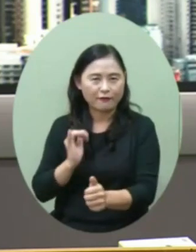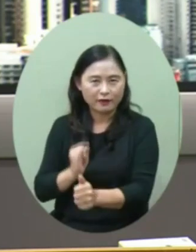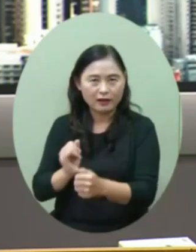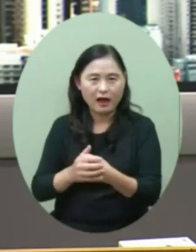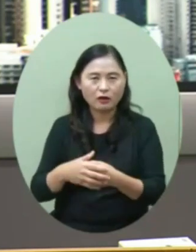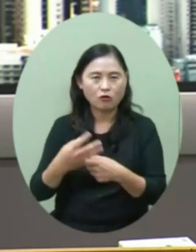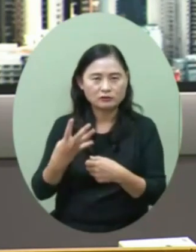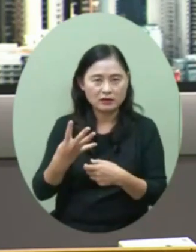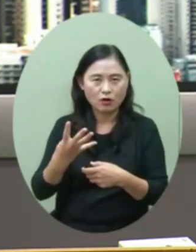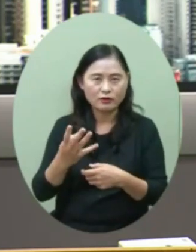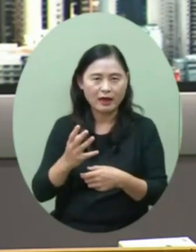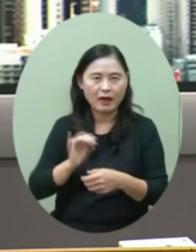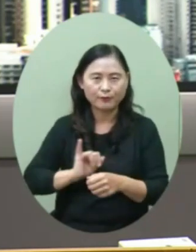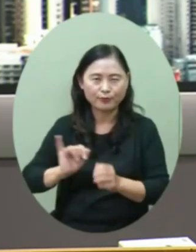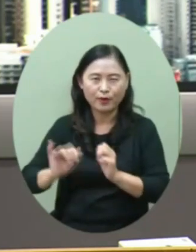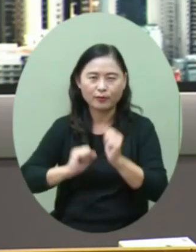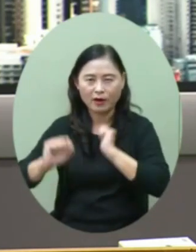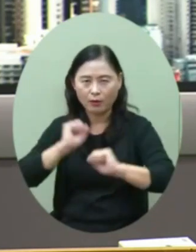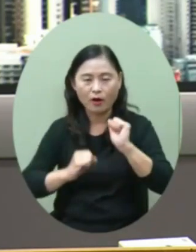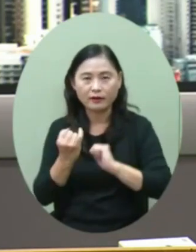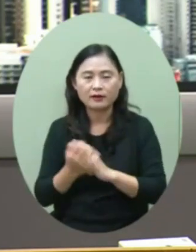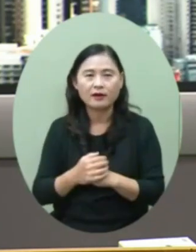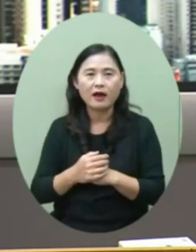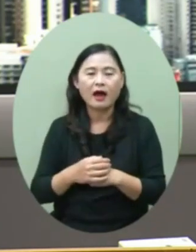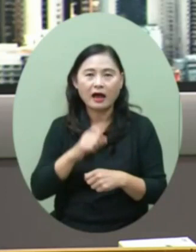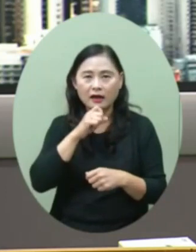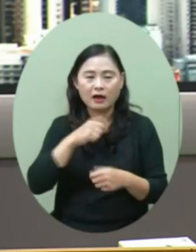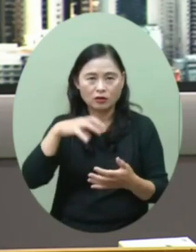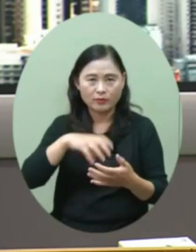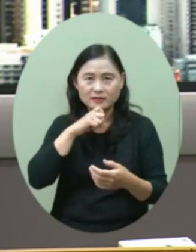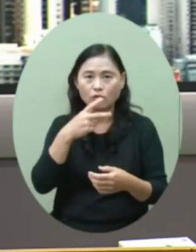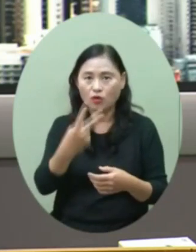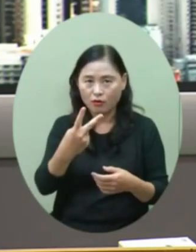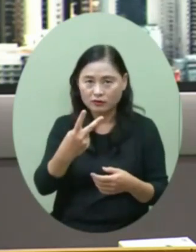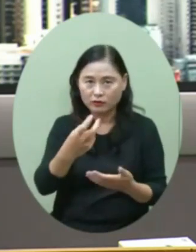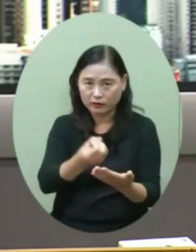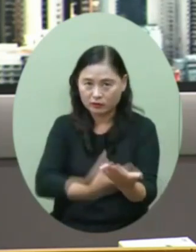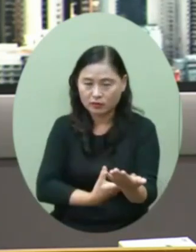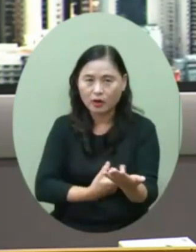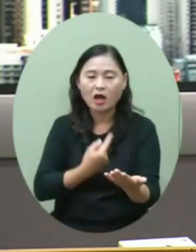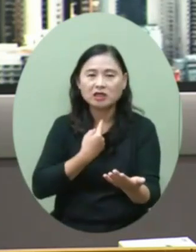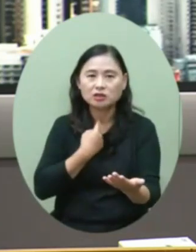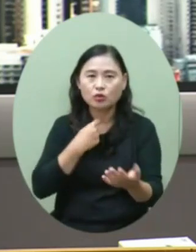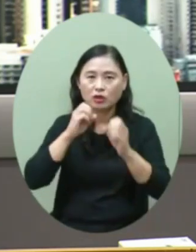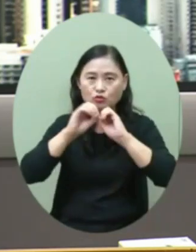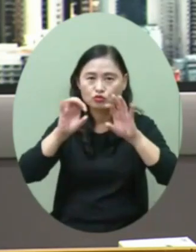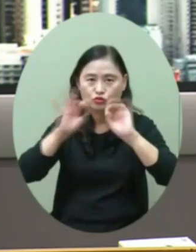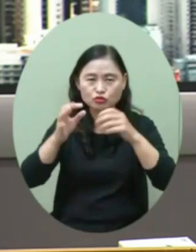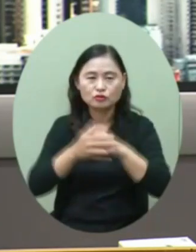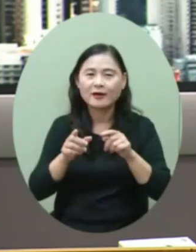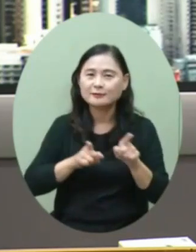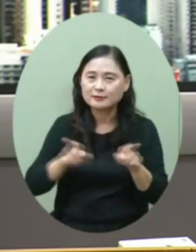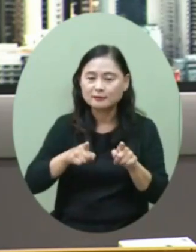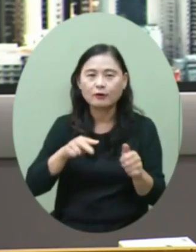to have enforcement mechanisms to deal with the 4 types of crimes. There are at least 2 other articles in Chapter